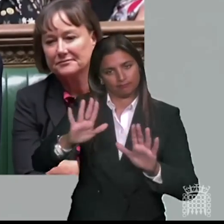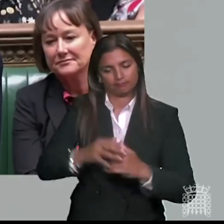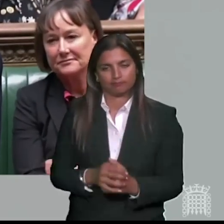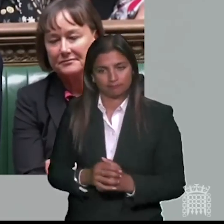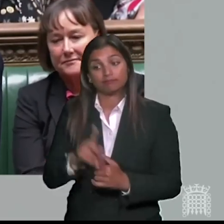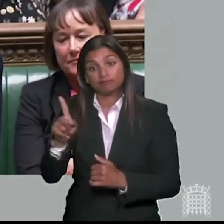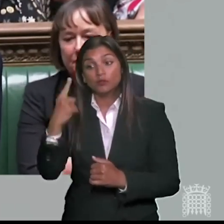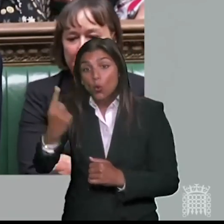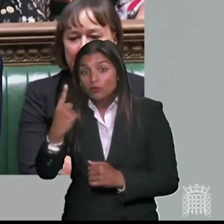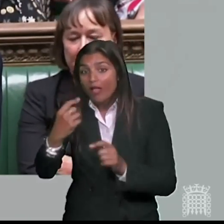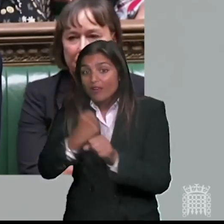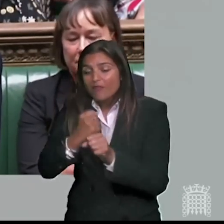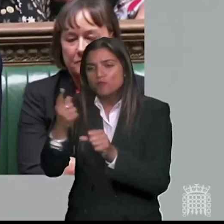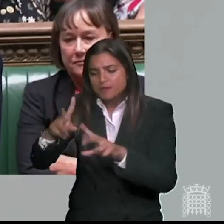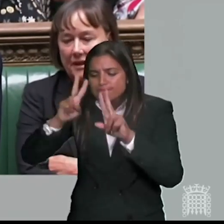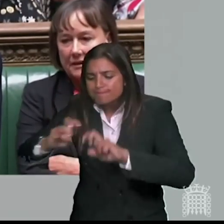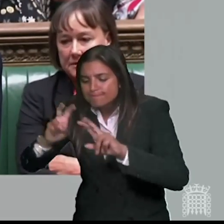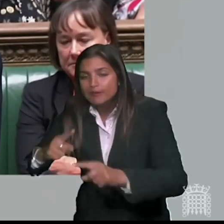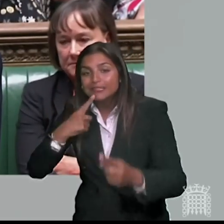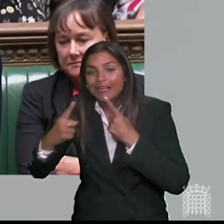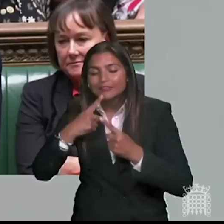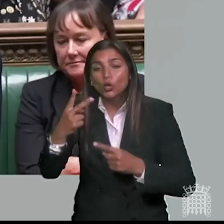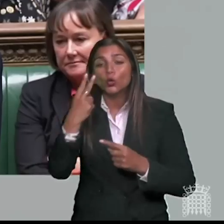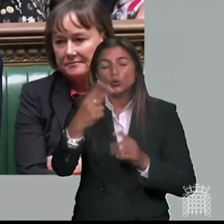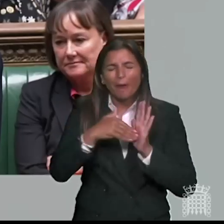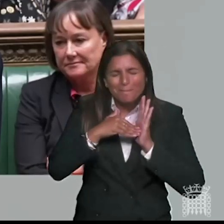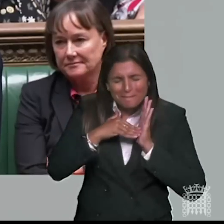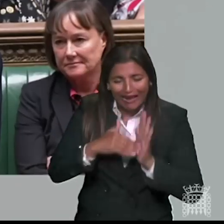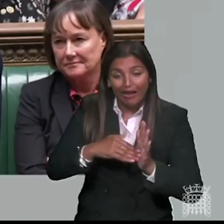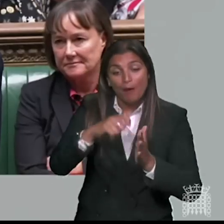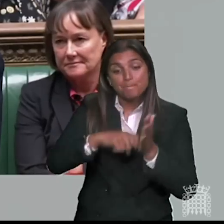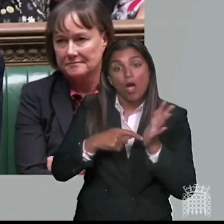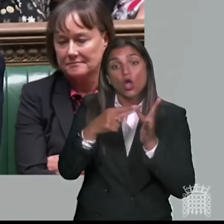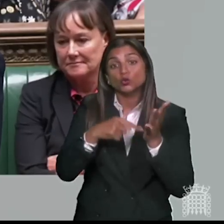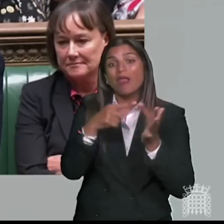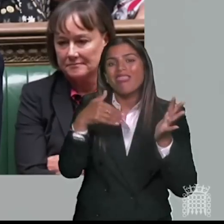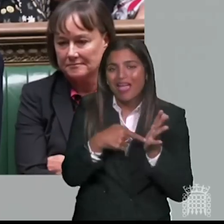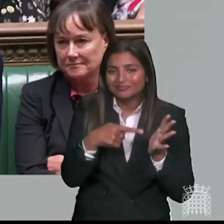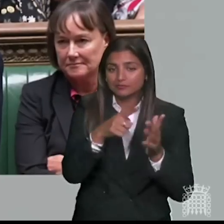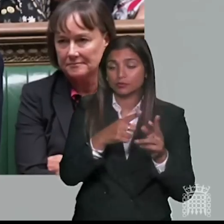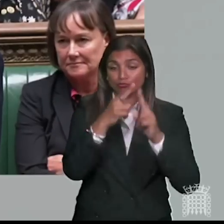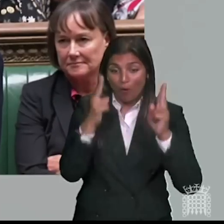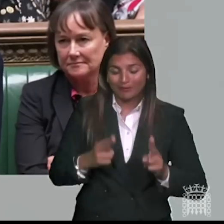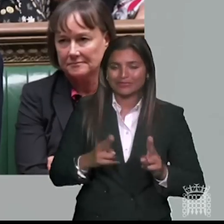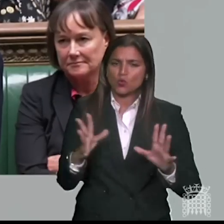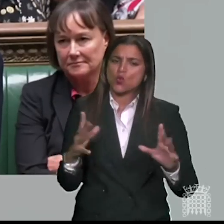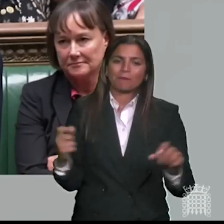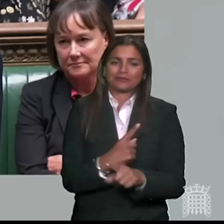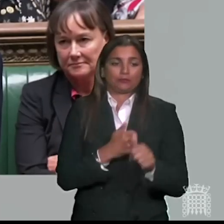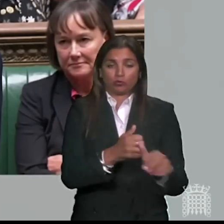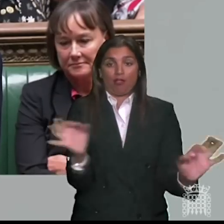government's data, over 2 million buy-to-let properties are missing out on support. No-fault evictions are up by